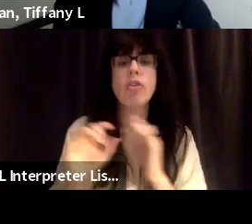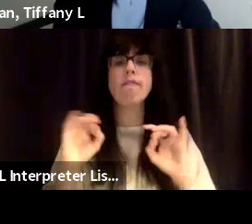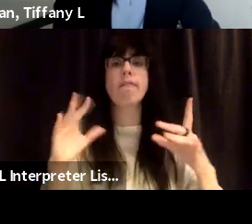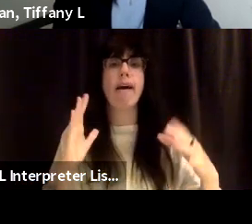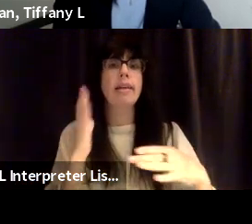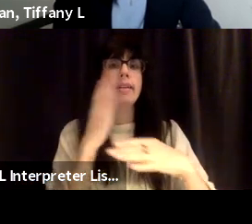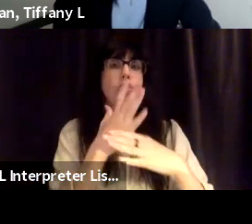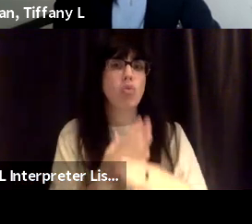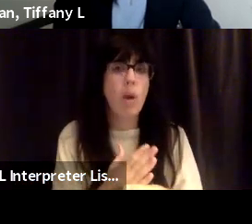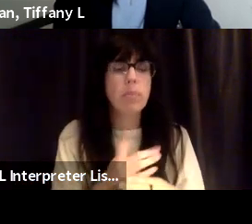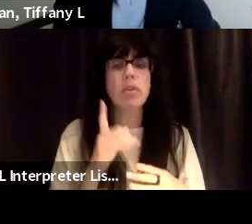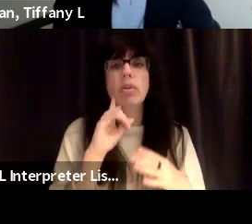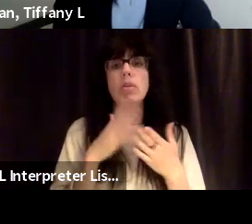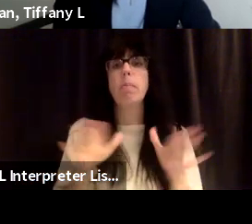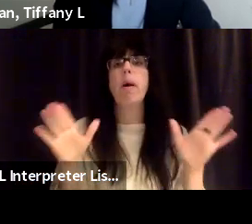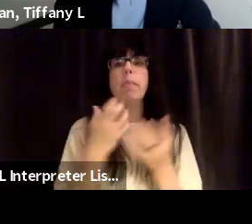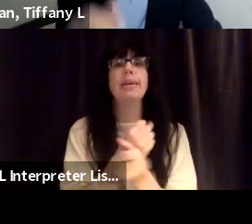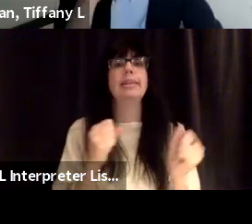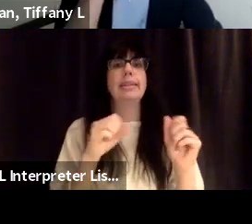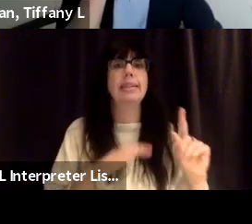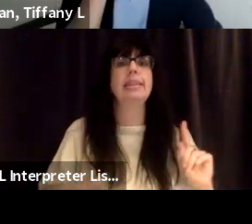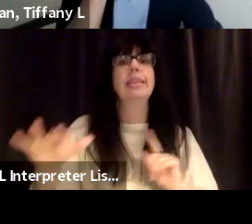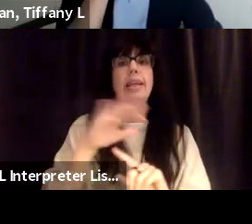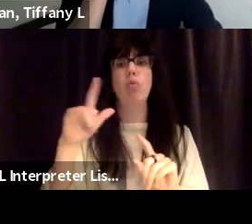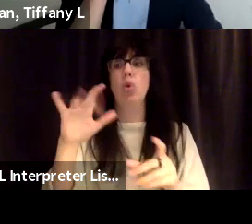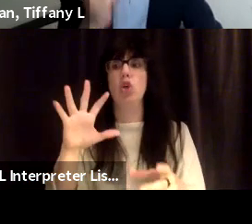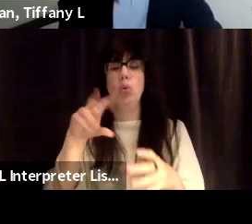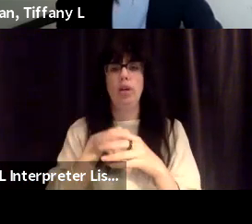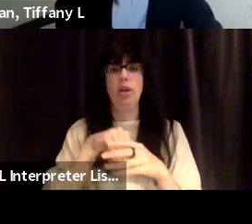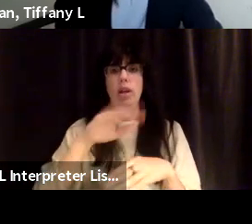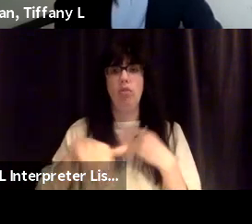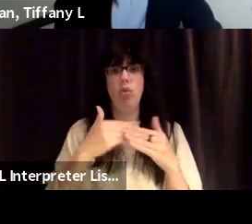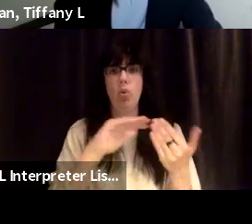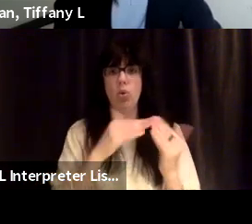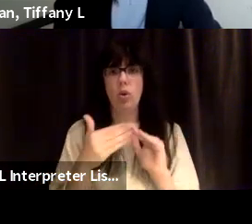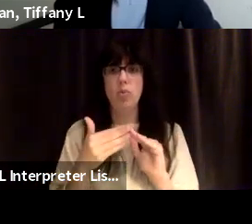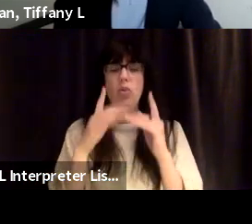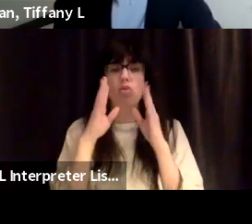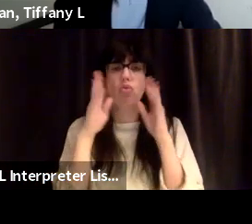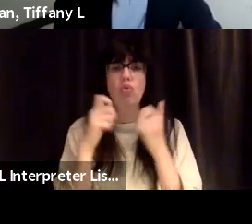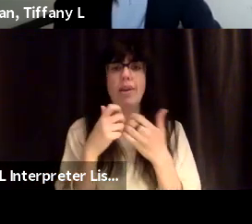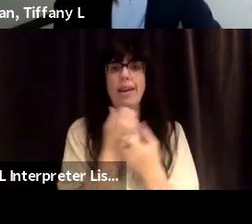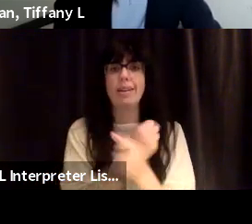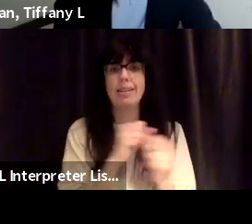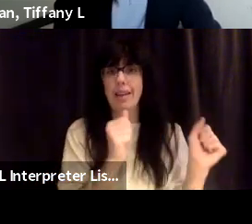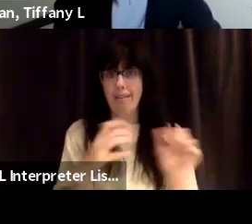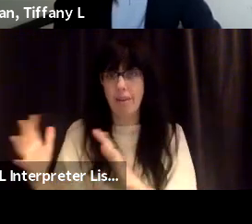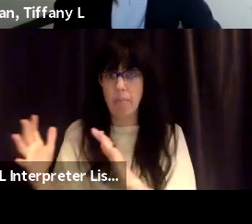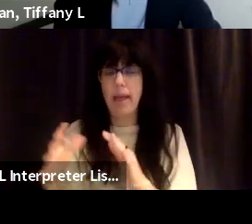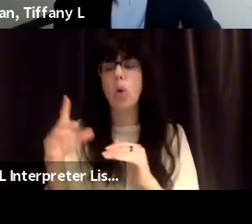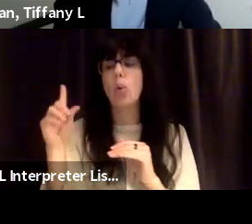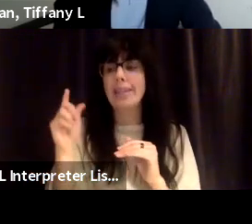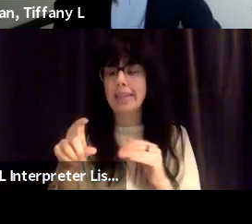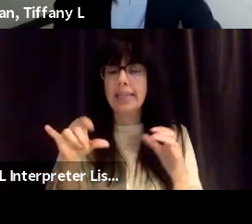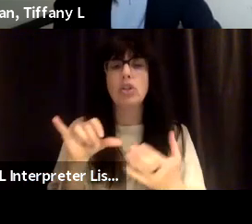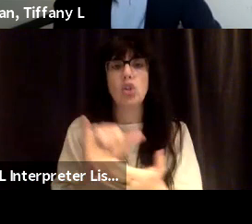public safety corridors, where you engage the whole community in creating a safety plan and what that could look like. And that is what we need to do. We need to take